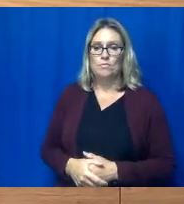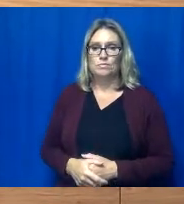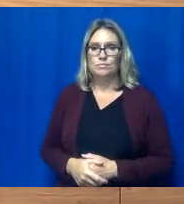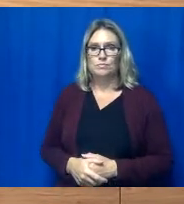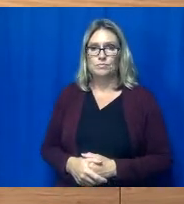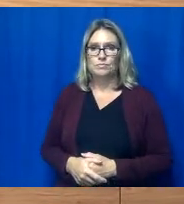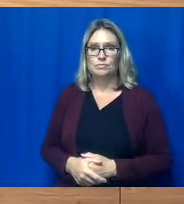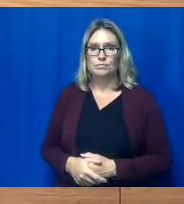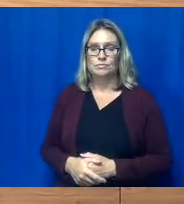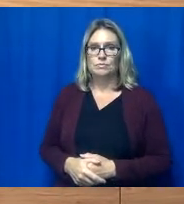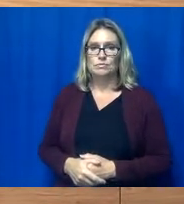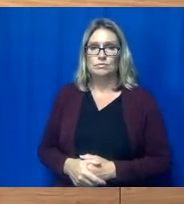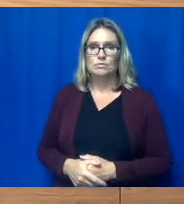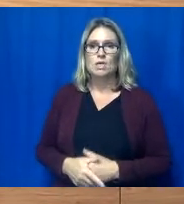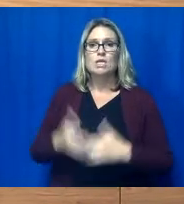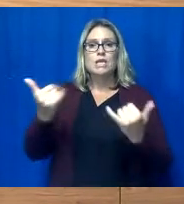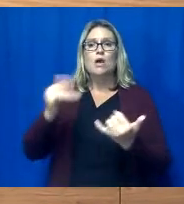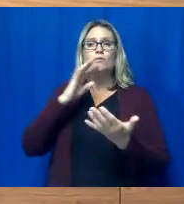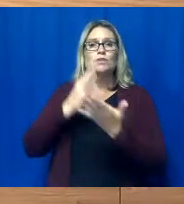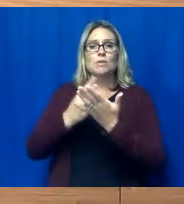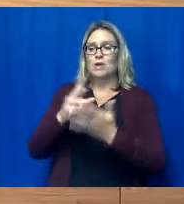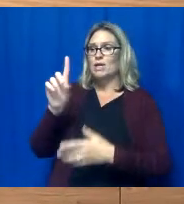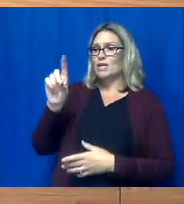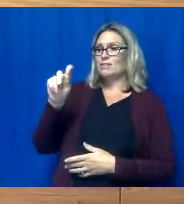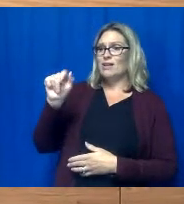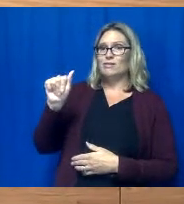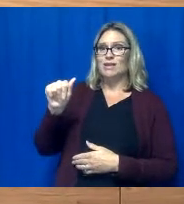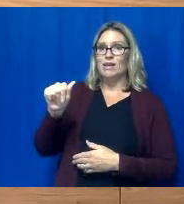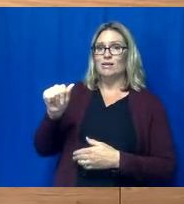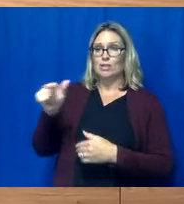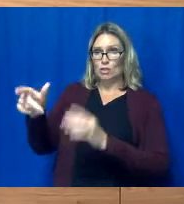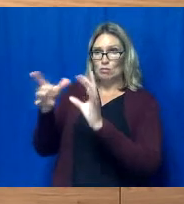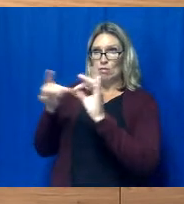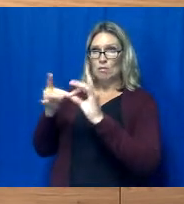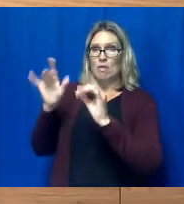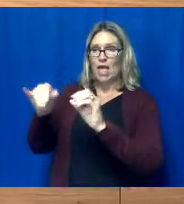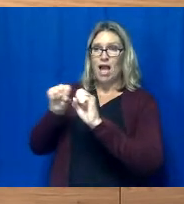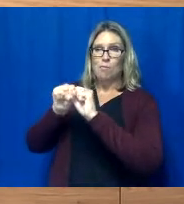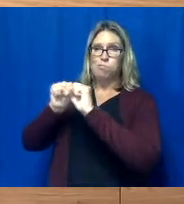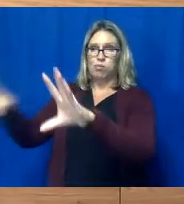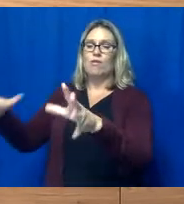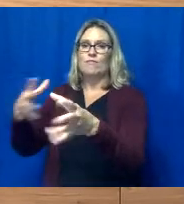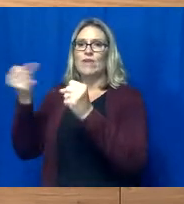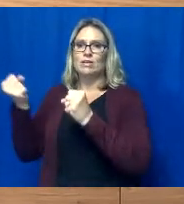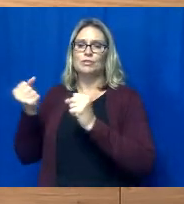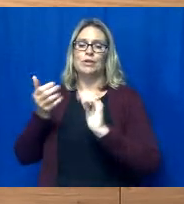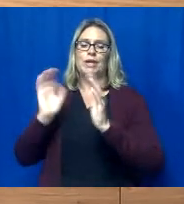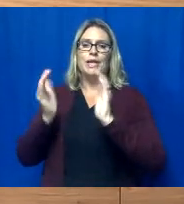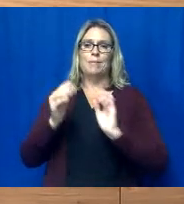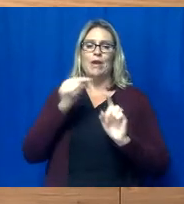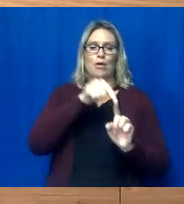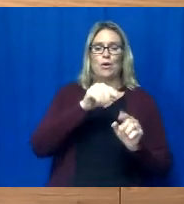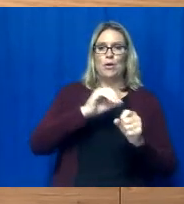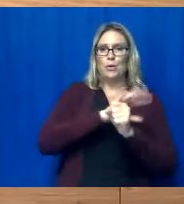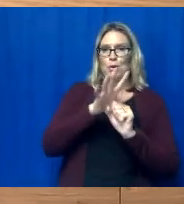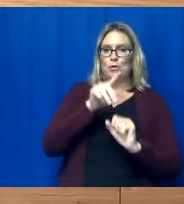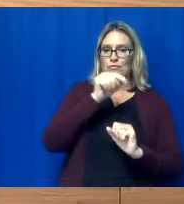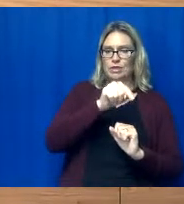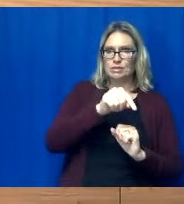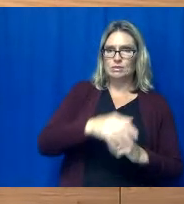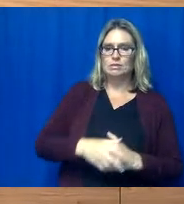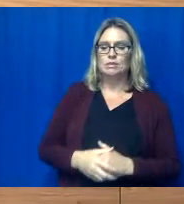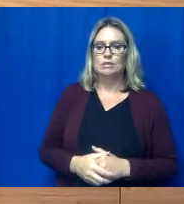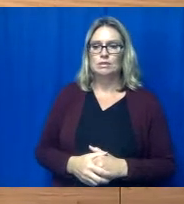rate for Delta versus the original strain of COVID. So I guess based on that, is there an idea of